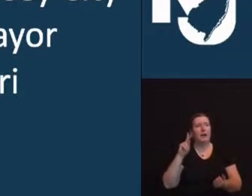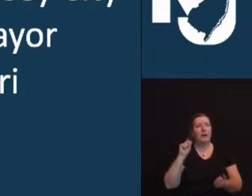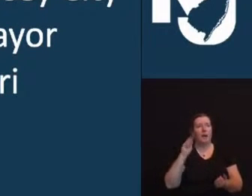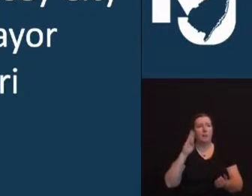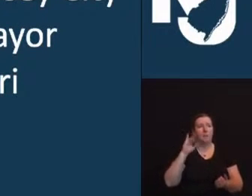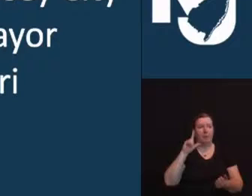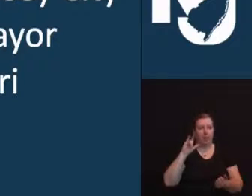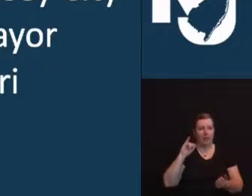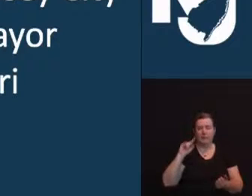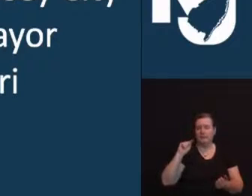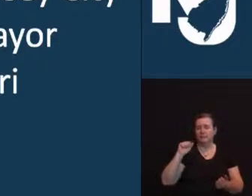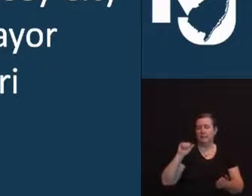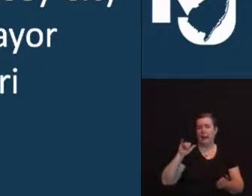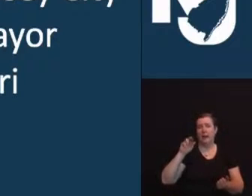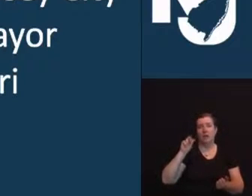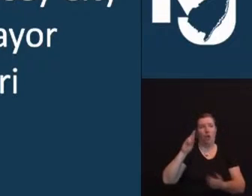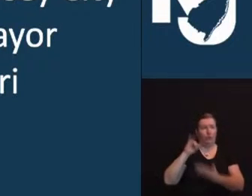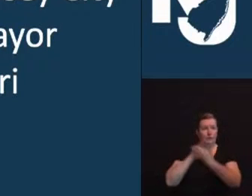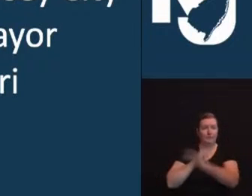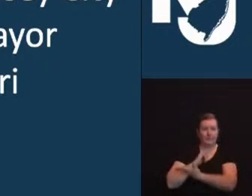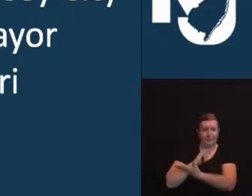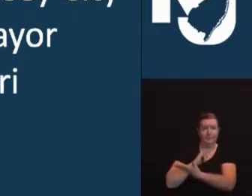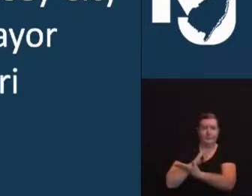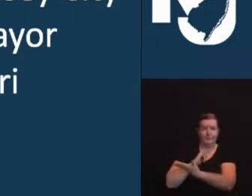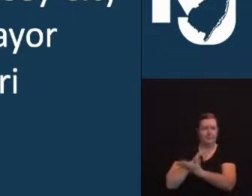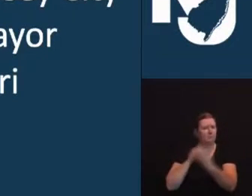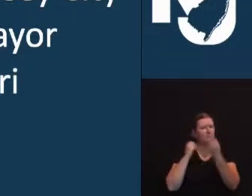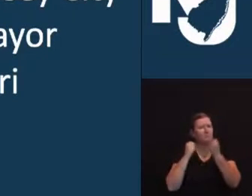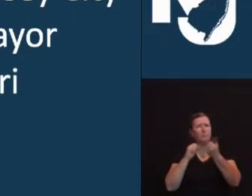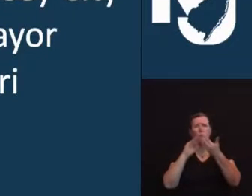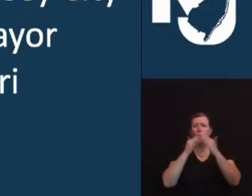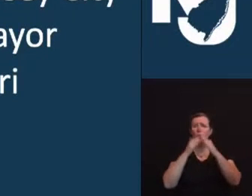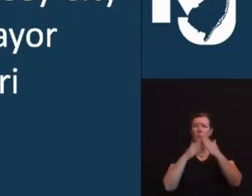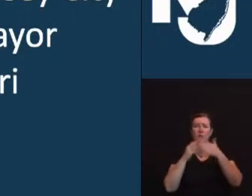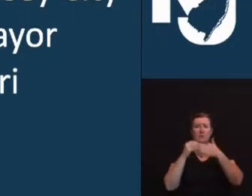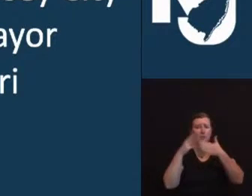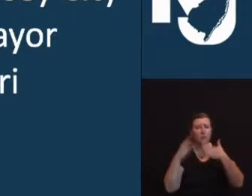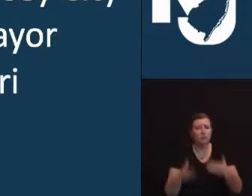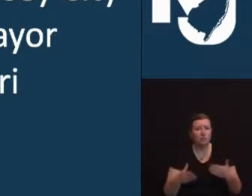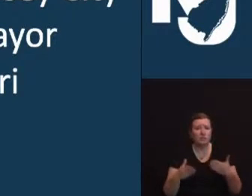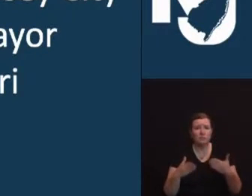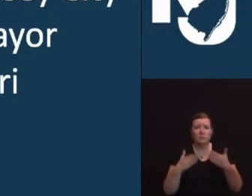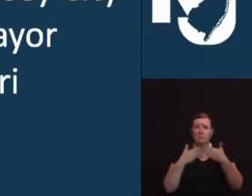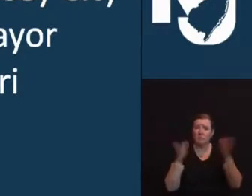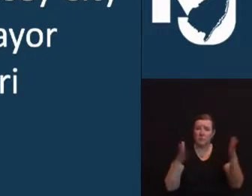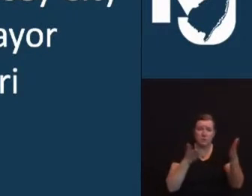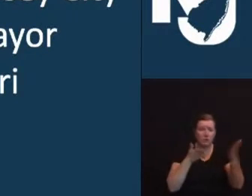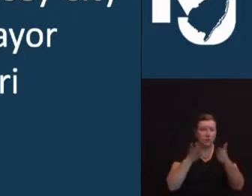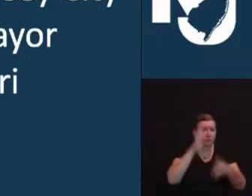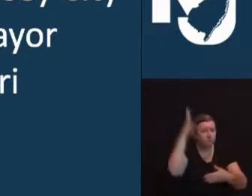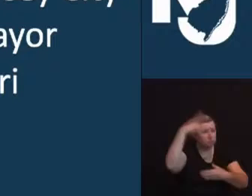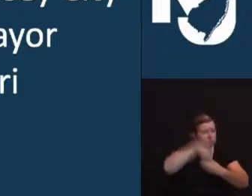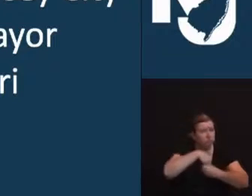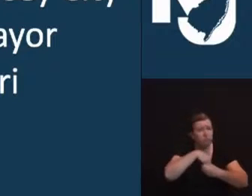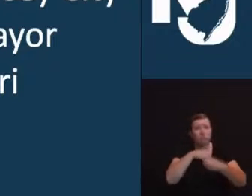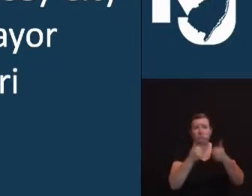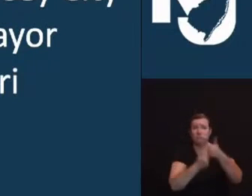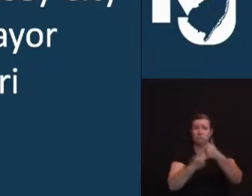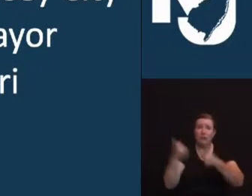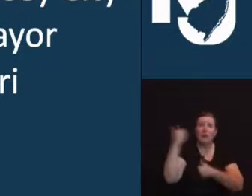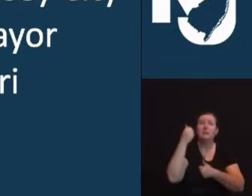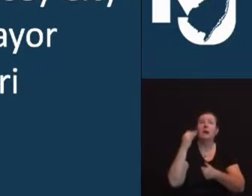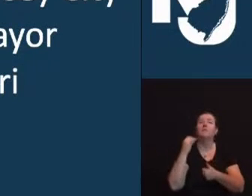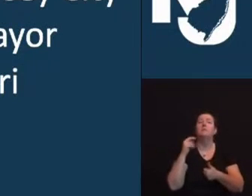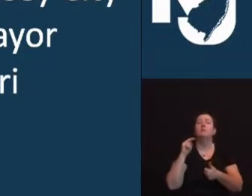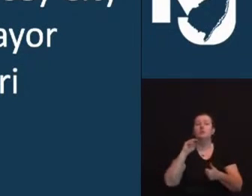the truest sense, and among his many roles in public service, he was also the head of the Jersey City NAACP.